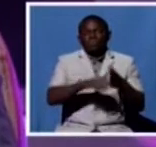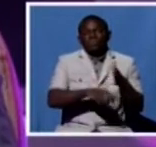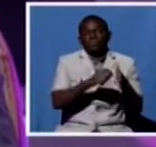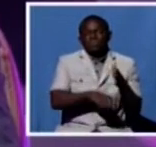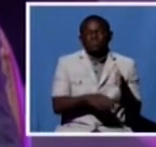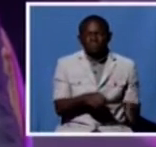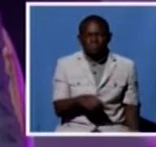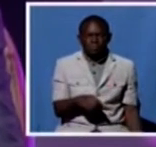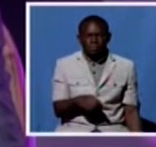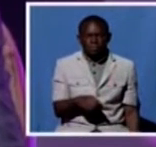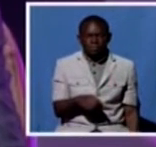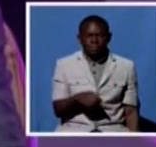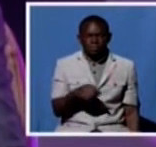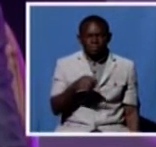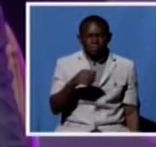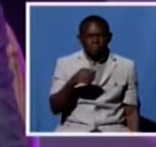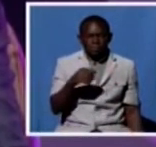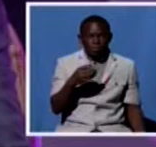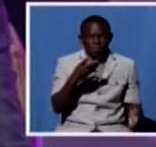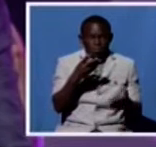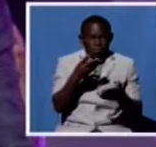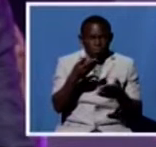than 2 billion kwacha.